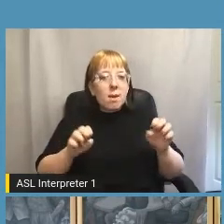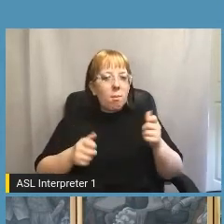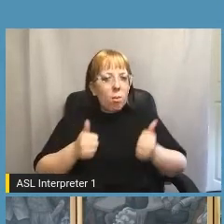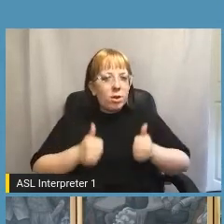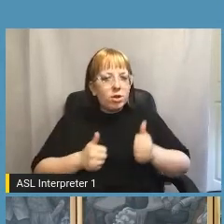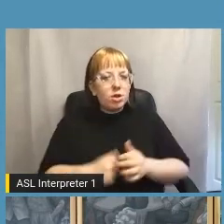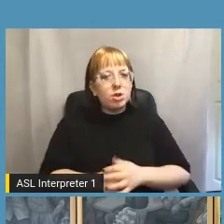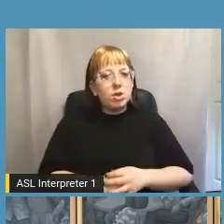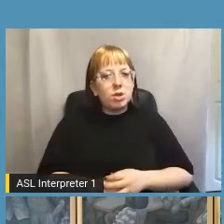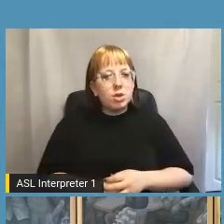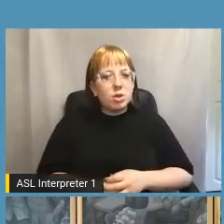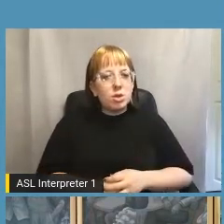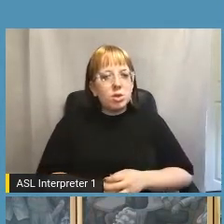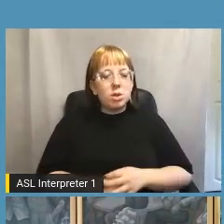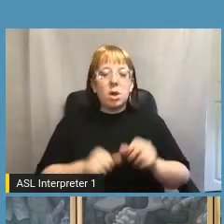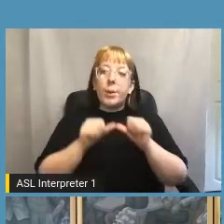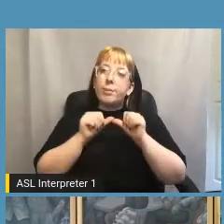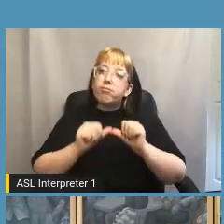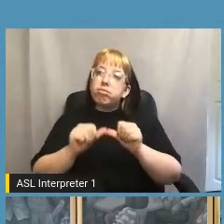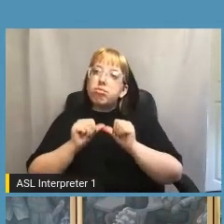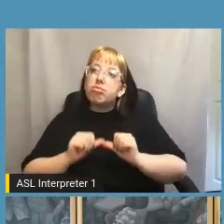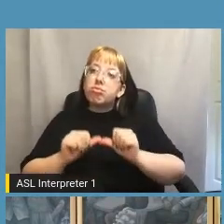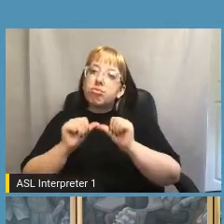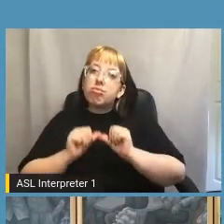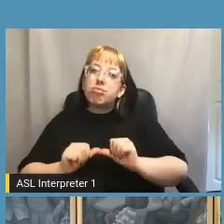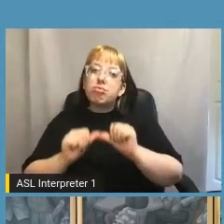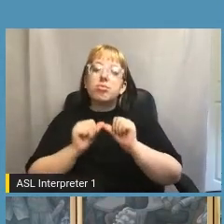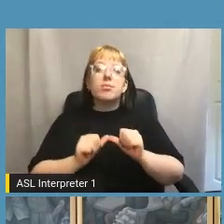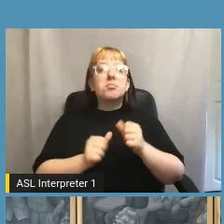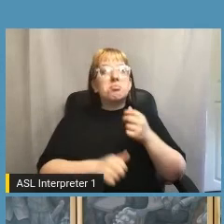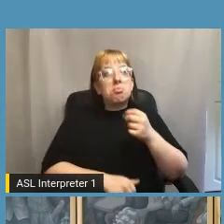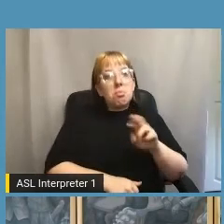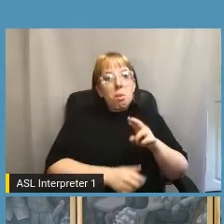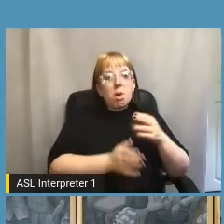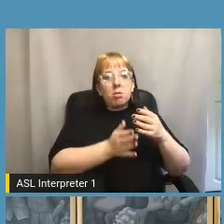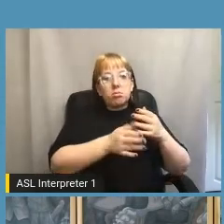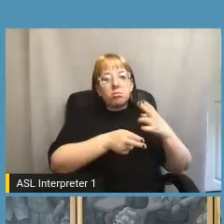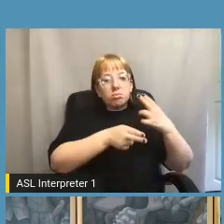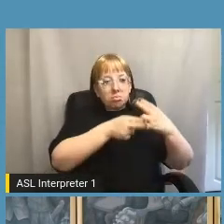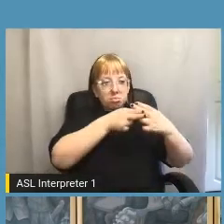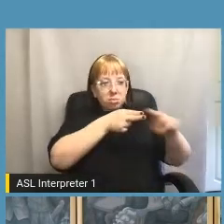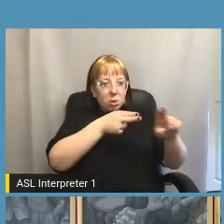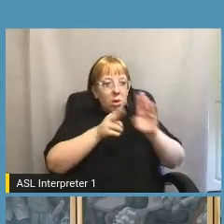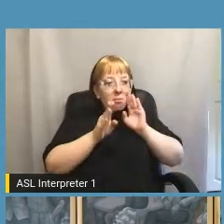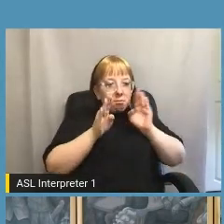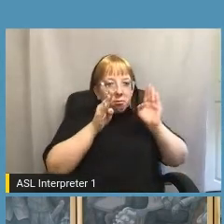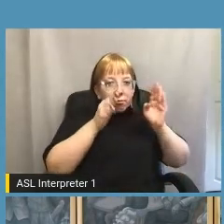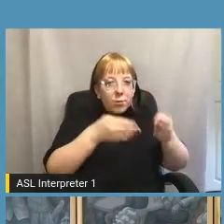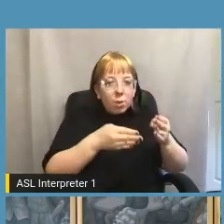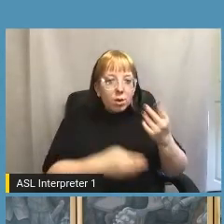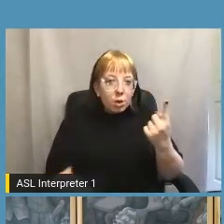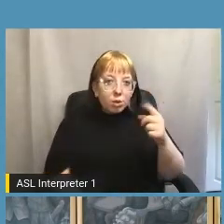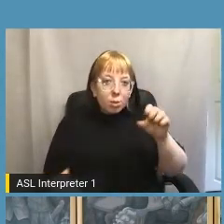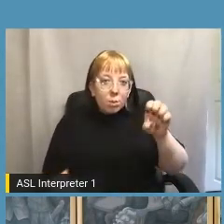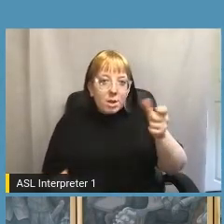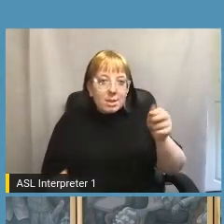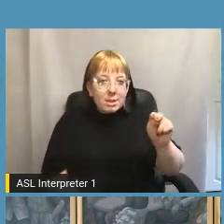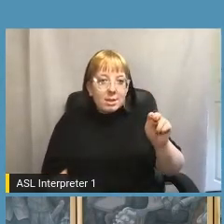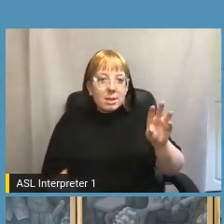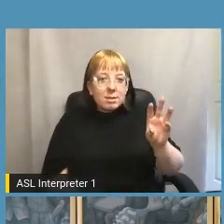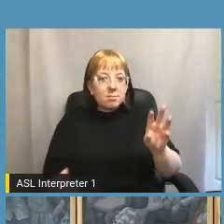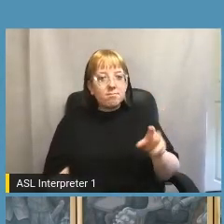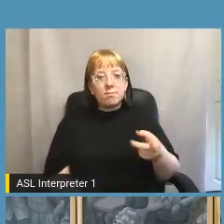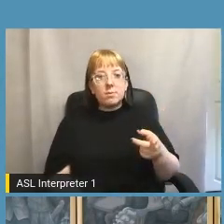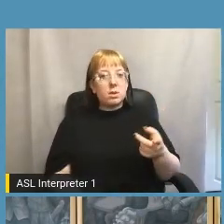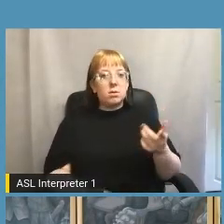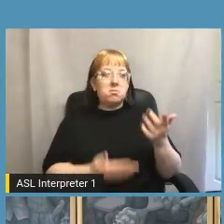it ongoing? Do you do it on a regular basis, or do you do it for a short focused series or season? You do six in a season, then you take an X number